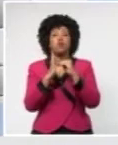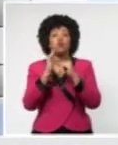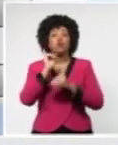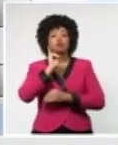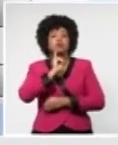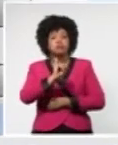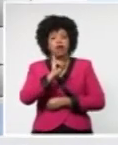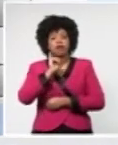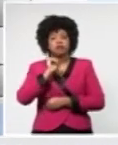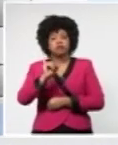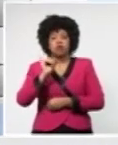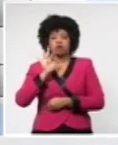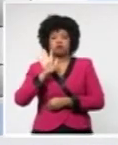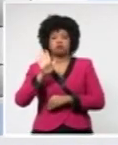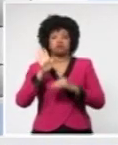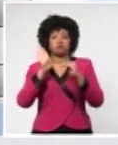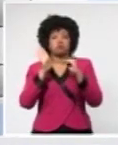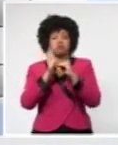With the